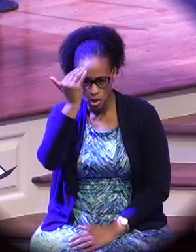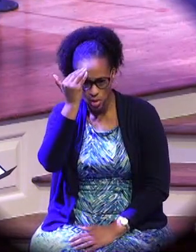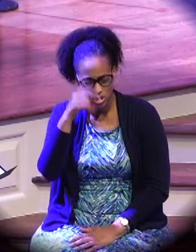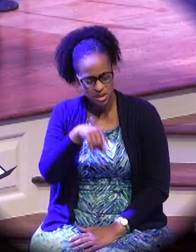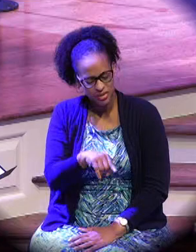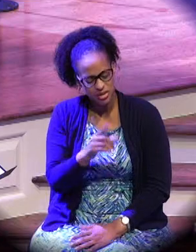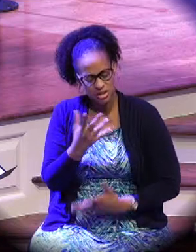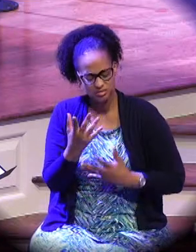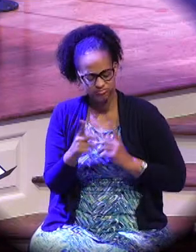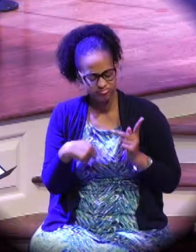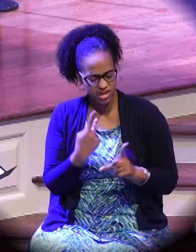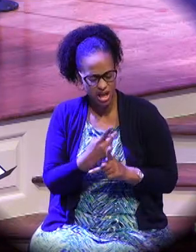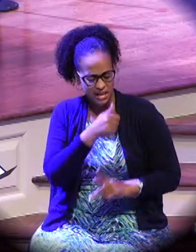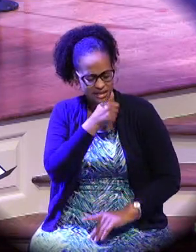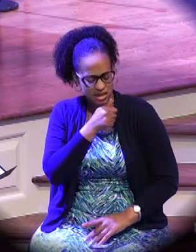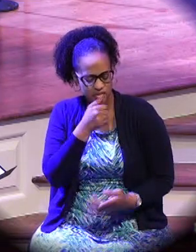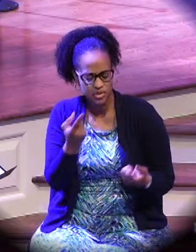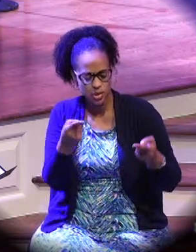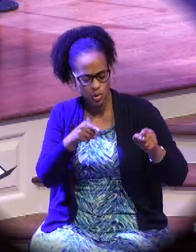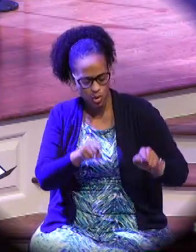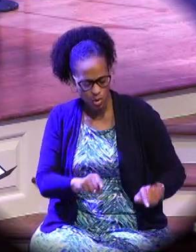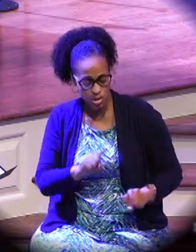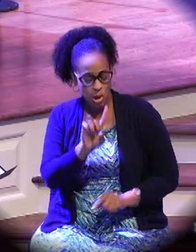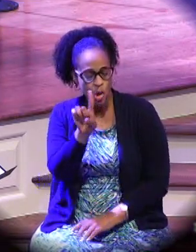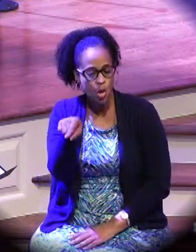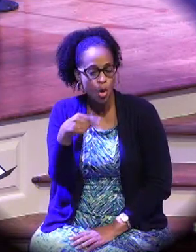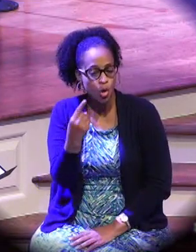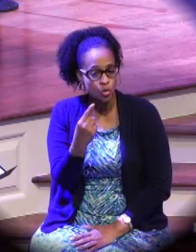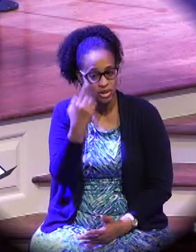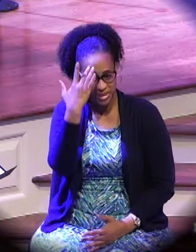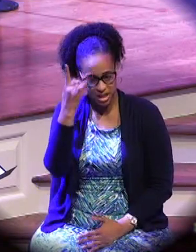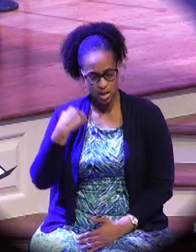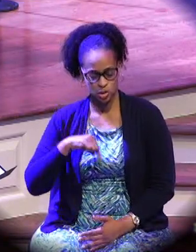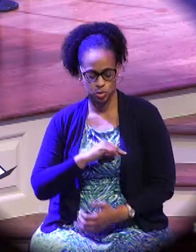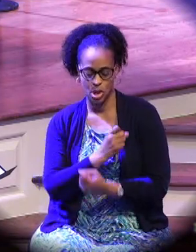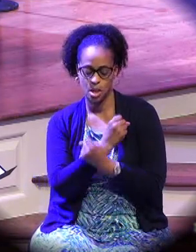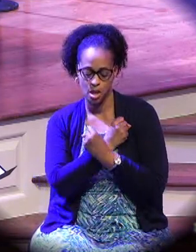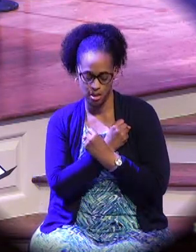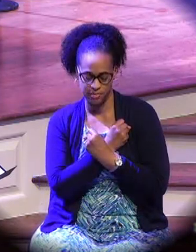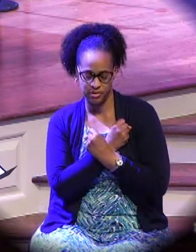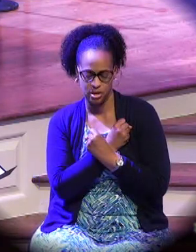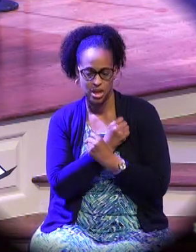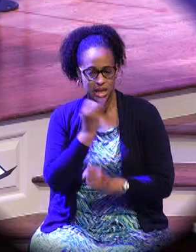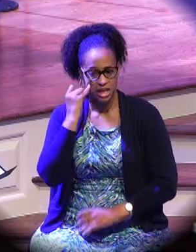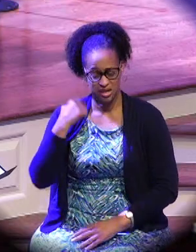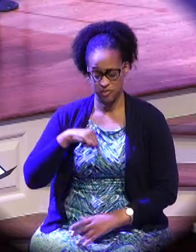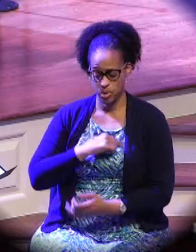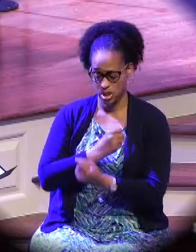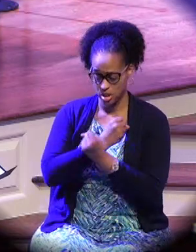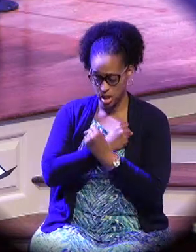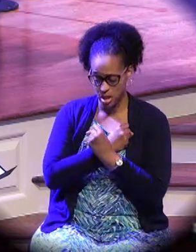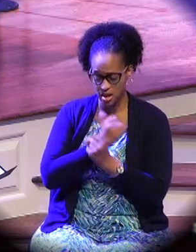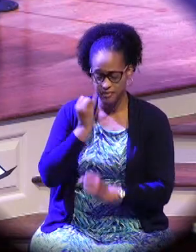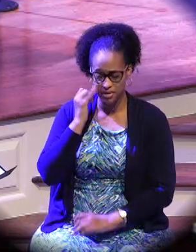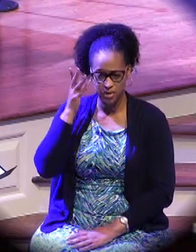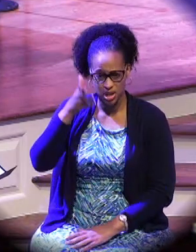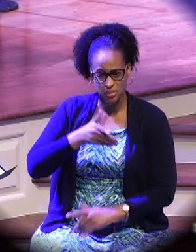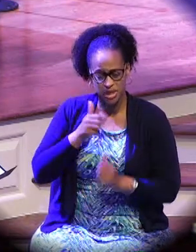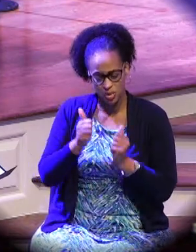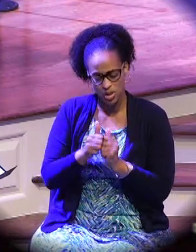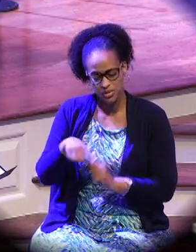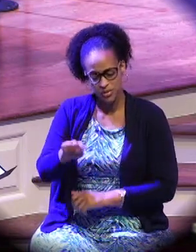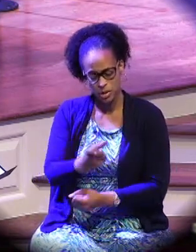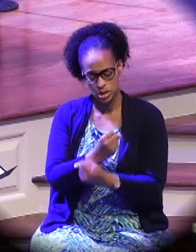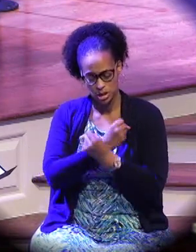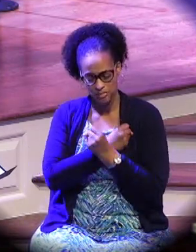there's a kind of suffering that occurs only because we love. That if we love, if we're going to be with those we